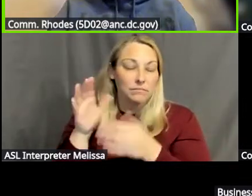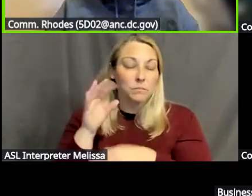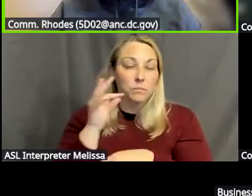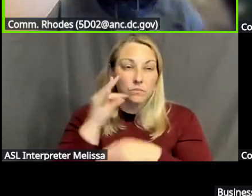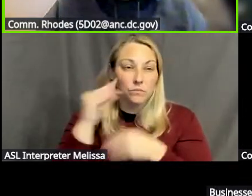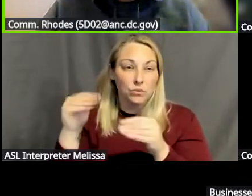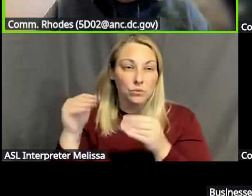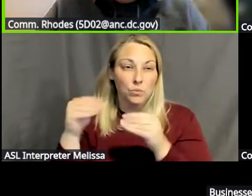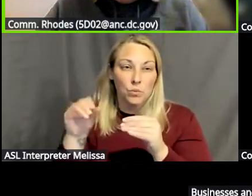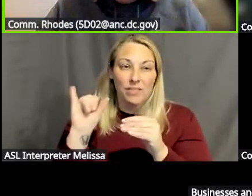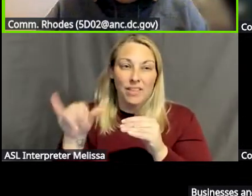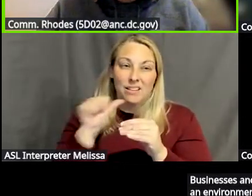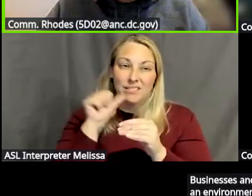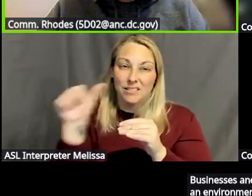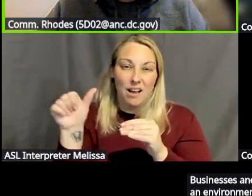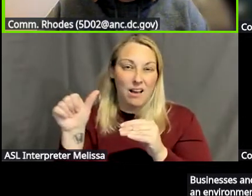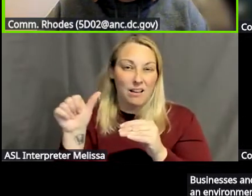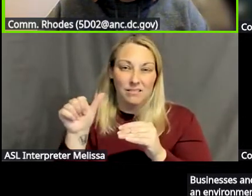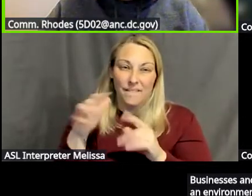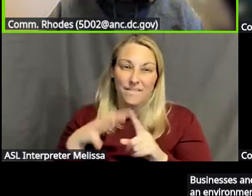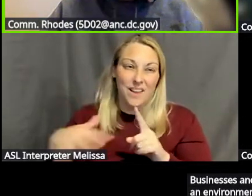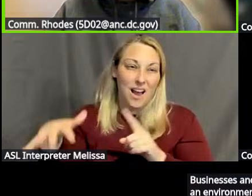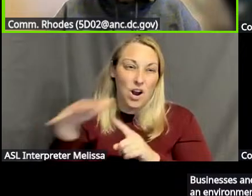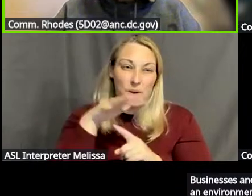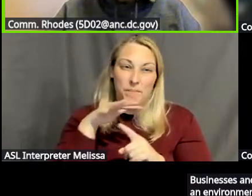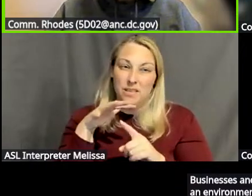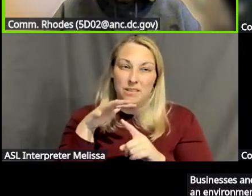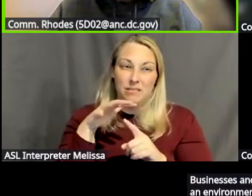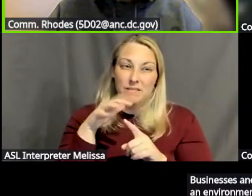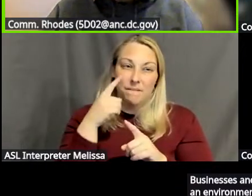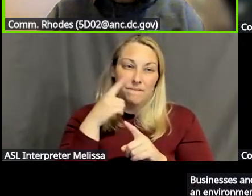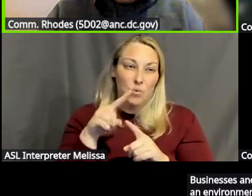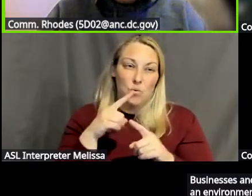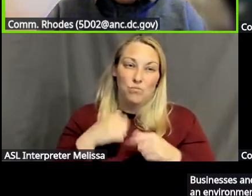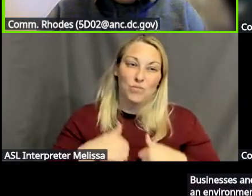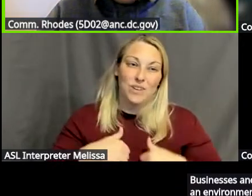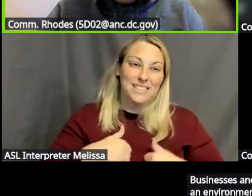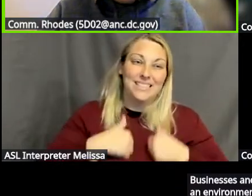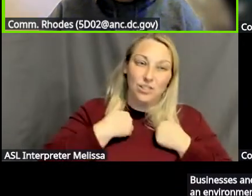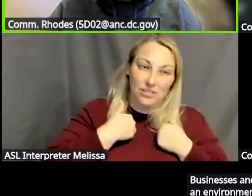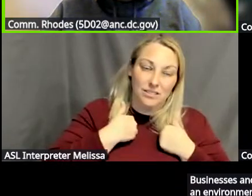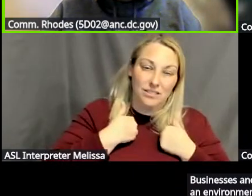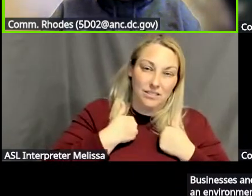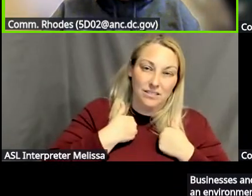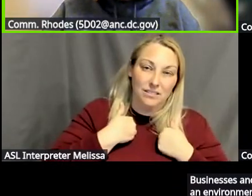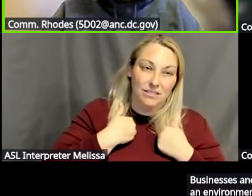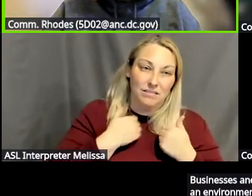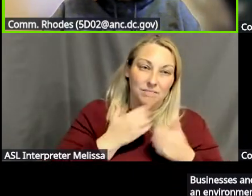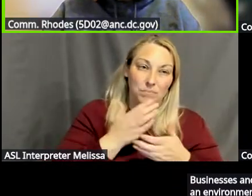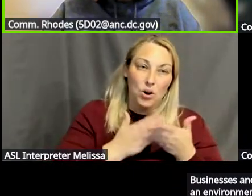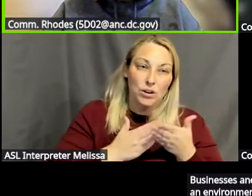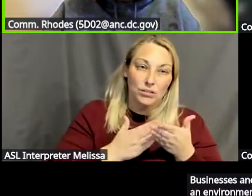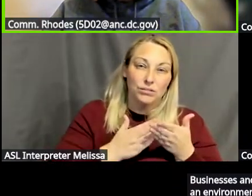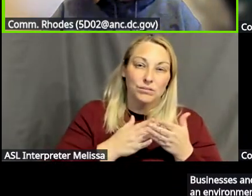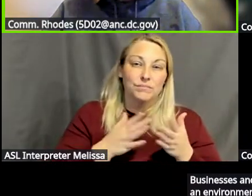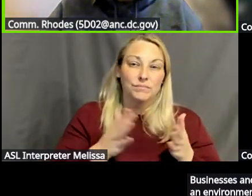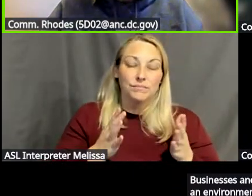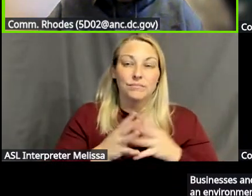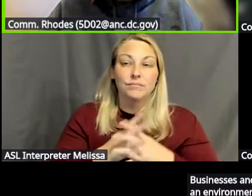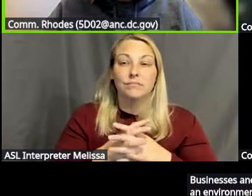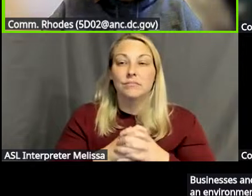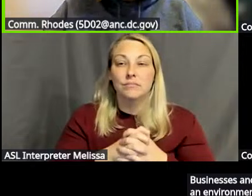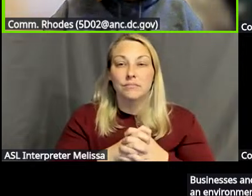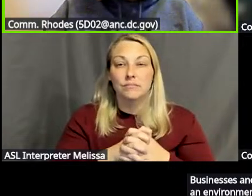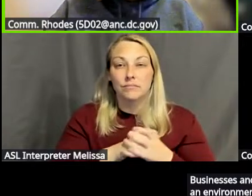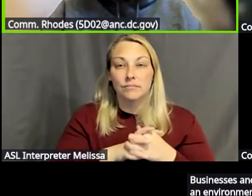an environment for the residential part of our community. And not only